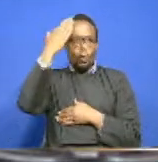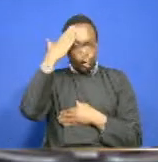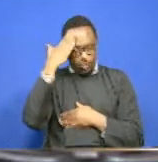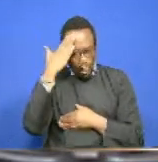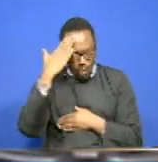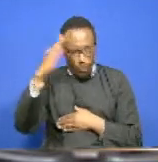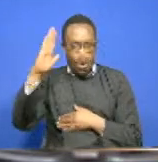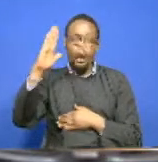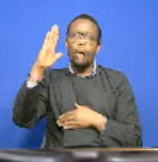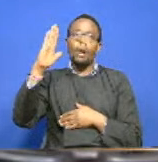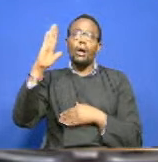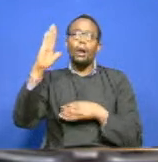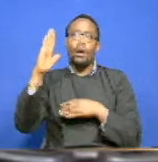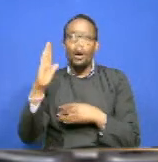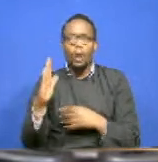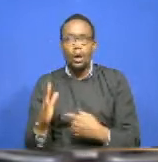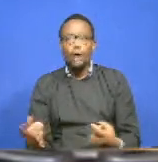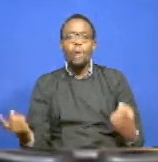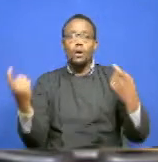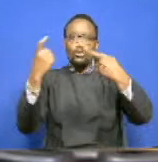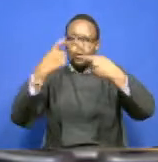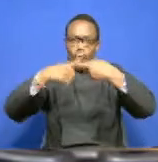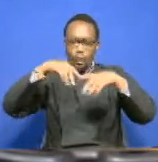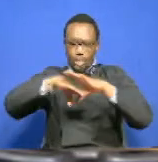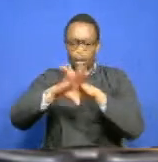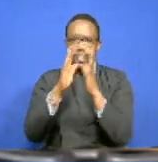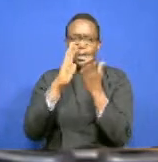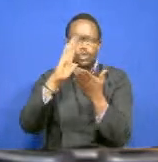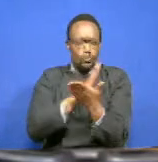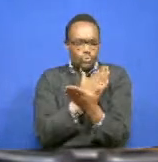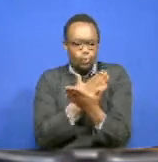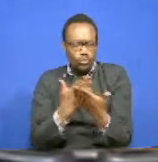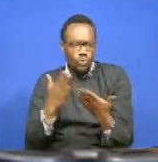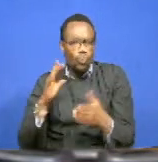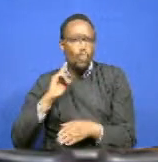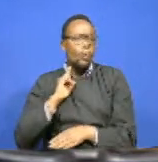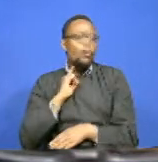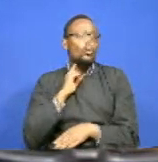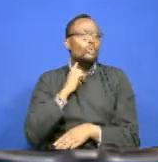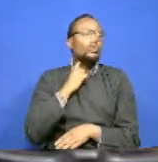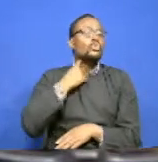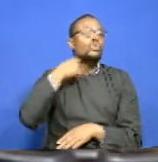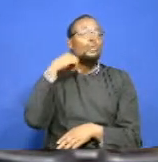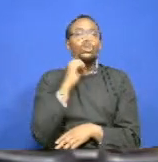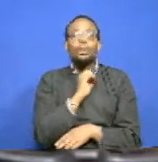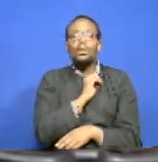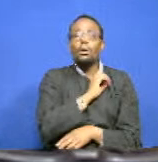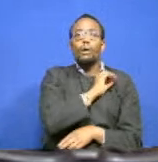Come on.